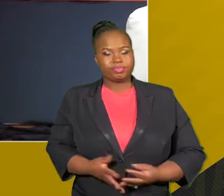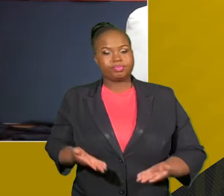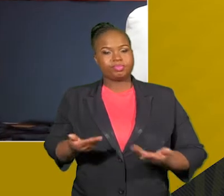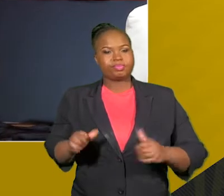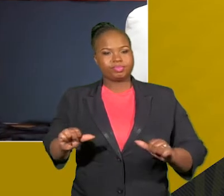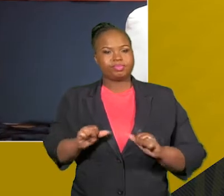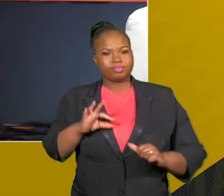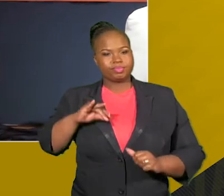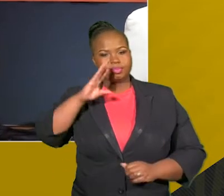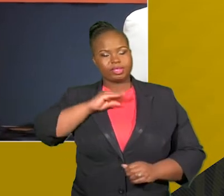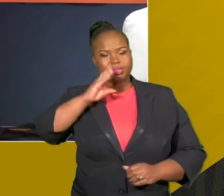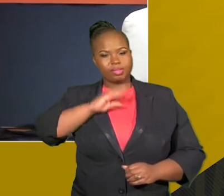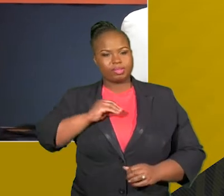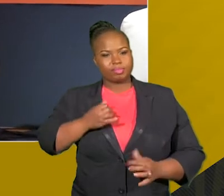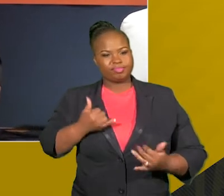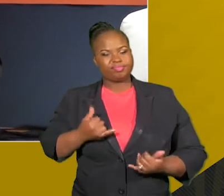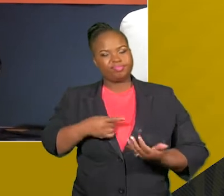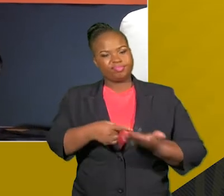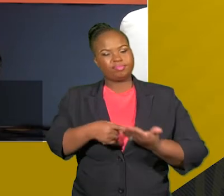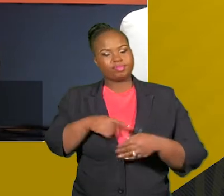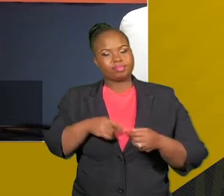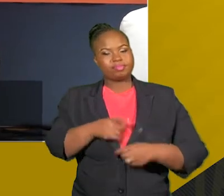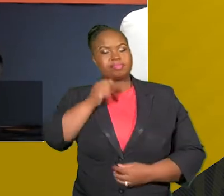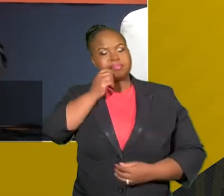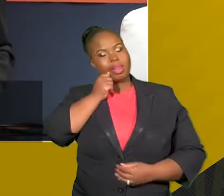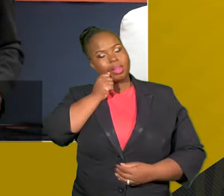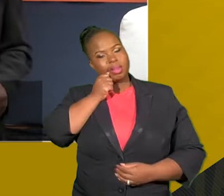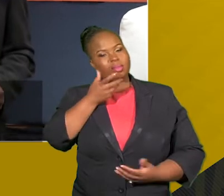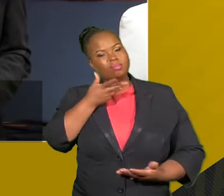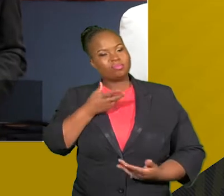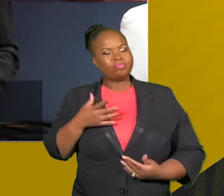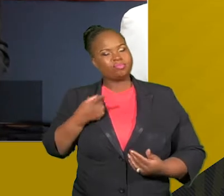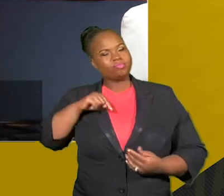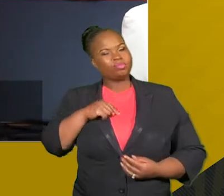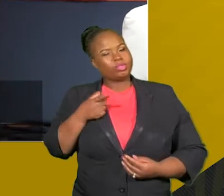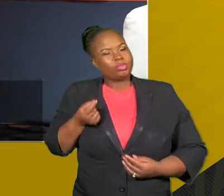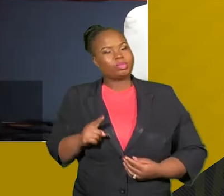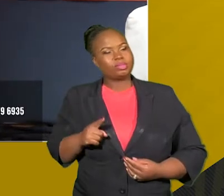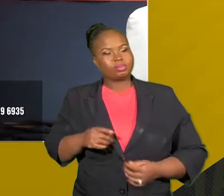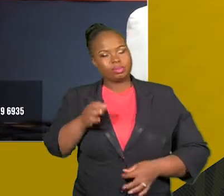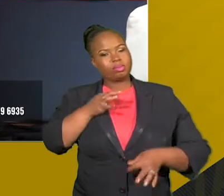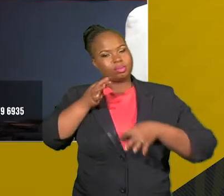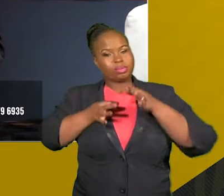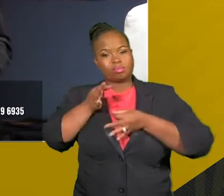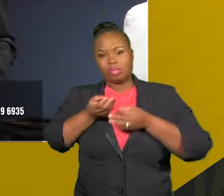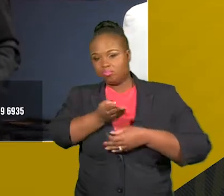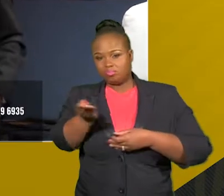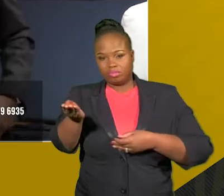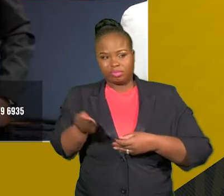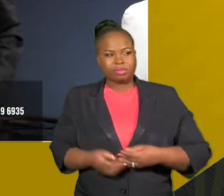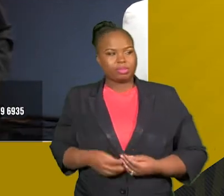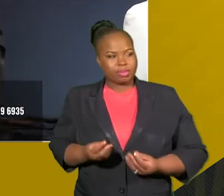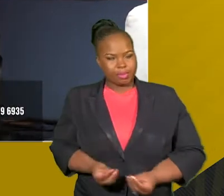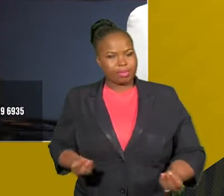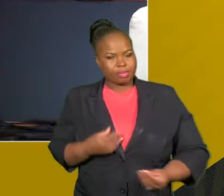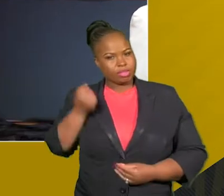Welcome back to Daily Thetha. Namhlanje sibheka isiqu sendoda nanokuthi yini esingayenza ukuze sichaze ucacisele abantu emakhaya nabantwana